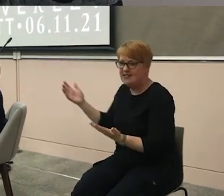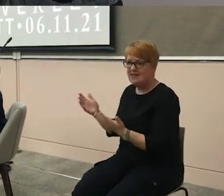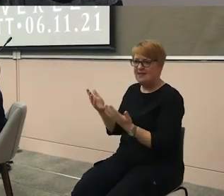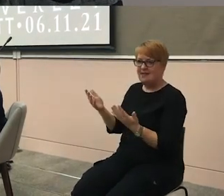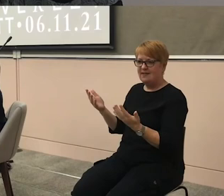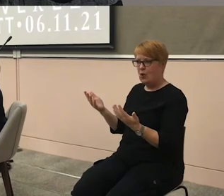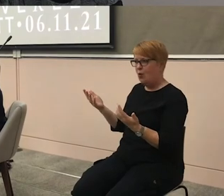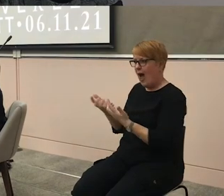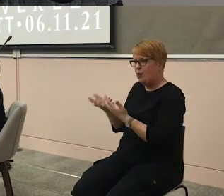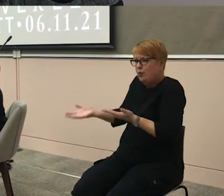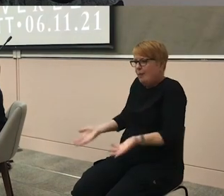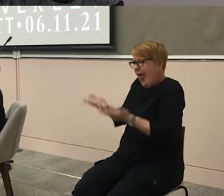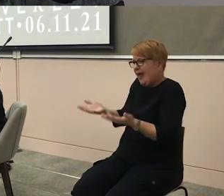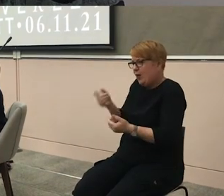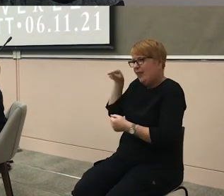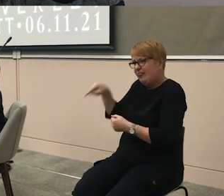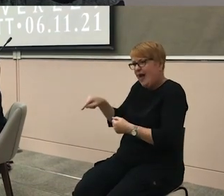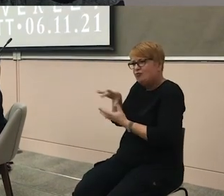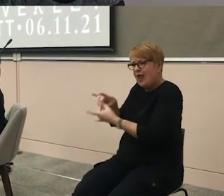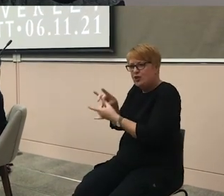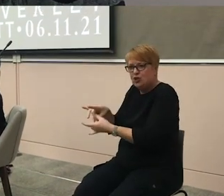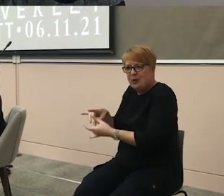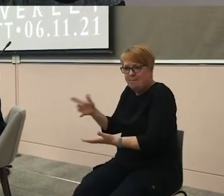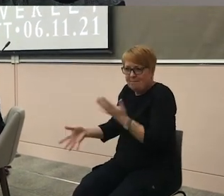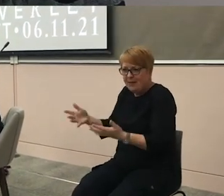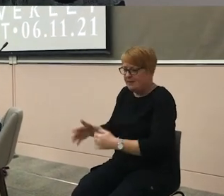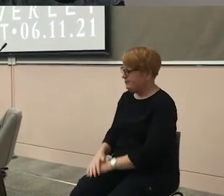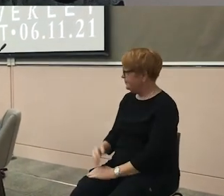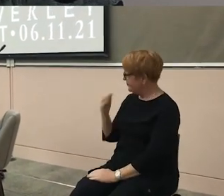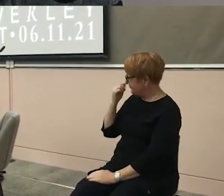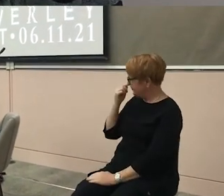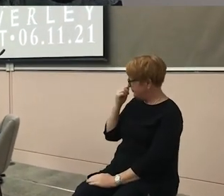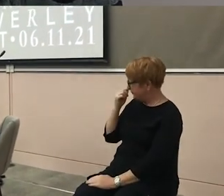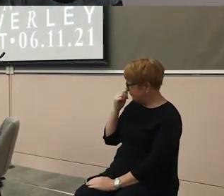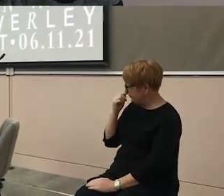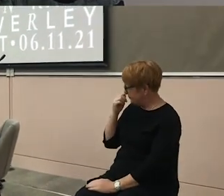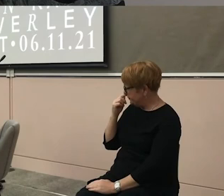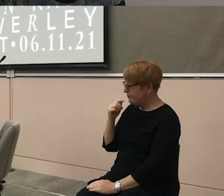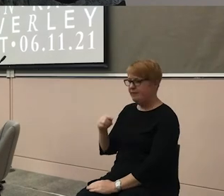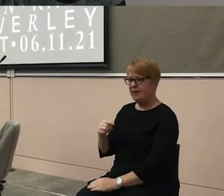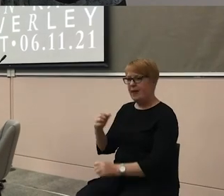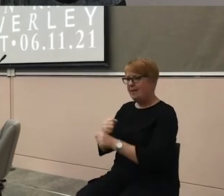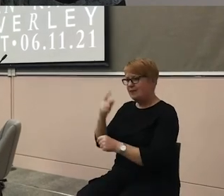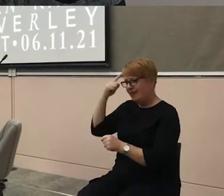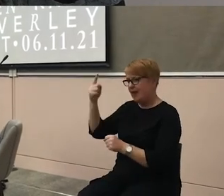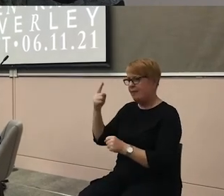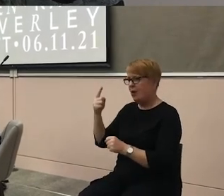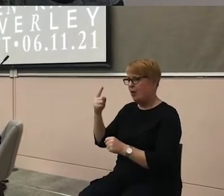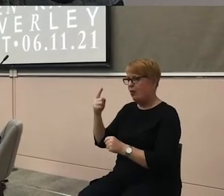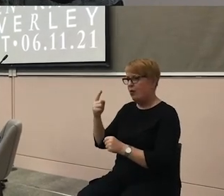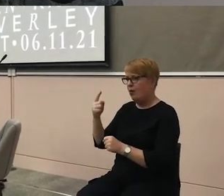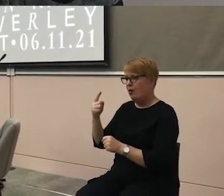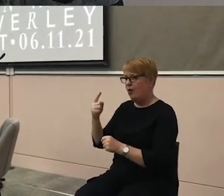with that, I guess. So and also that kind of like makes me think about Helen Kamek's work and how they create